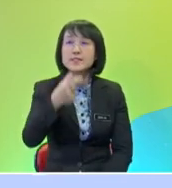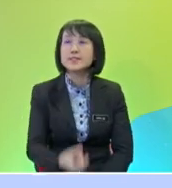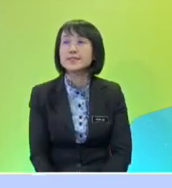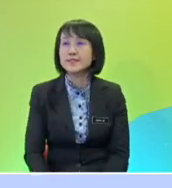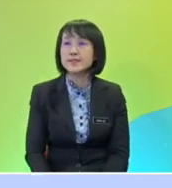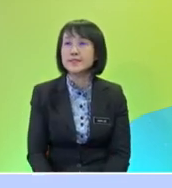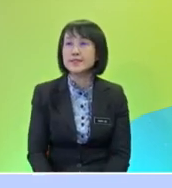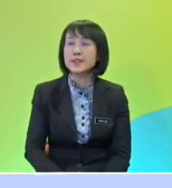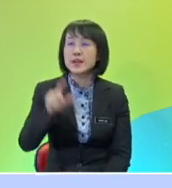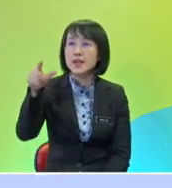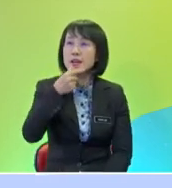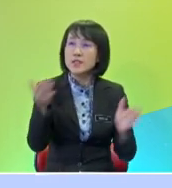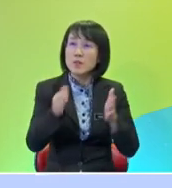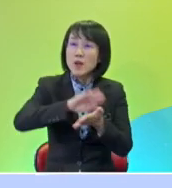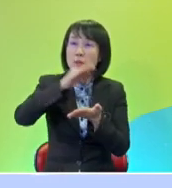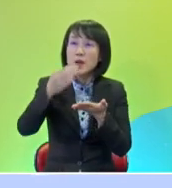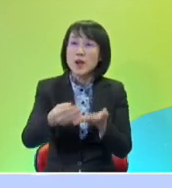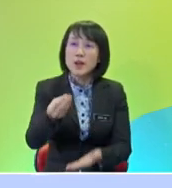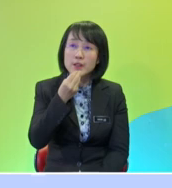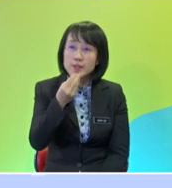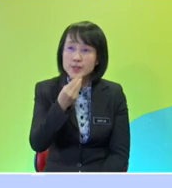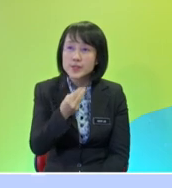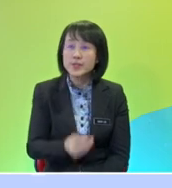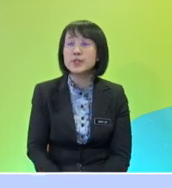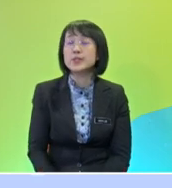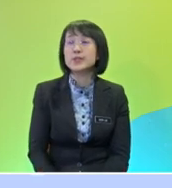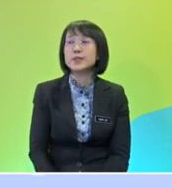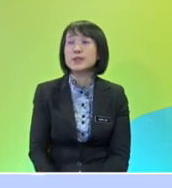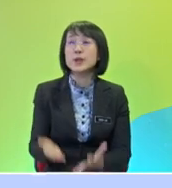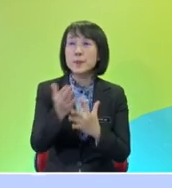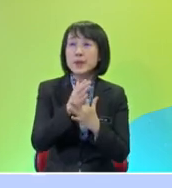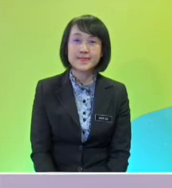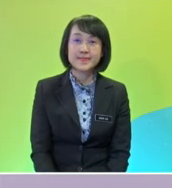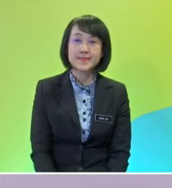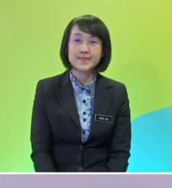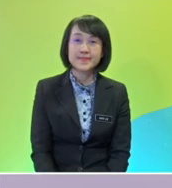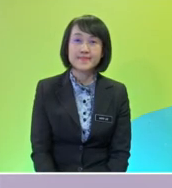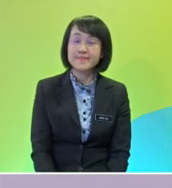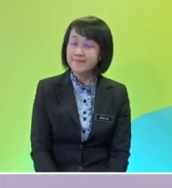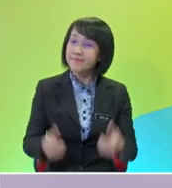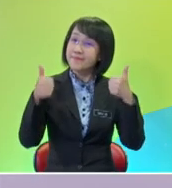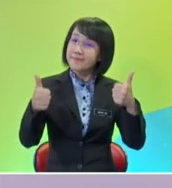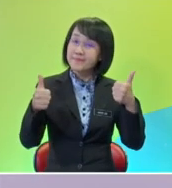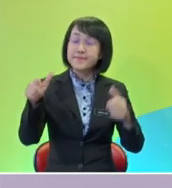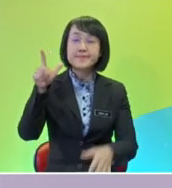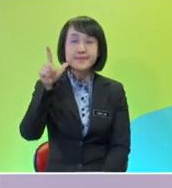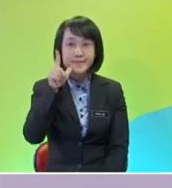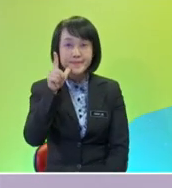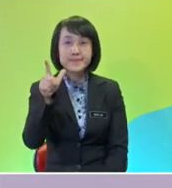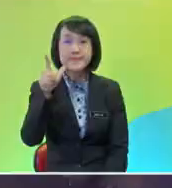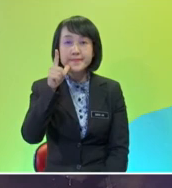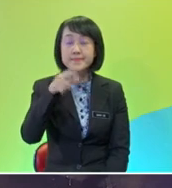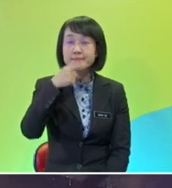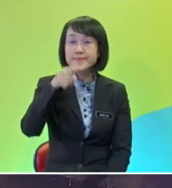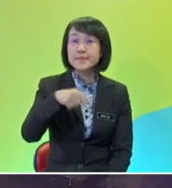snack is a small amount of food eaten between meals such as nuts and fruits. Excellent, Lara. Mm. Lara says snacks